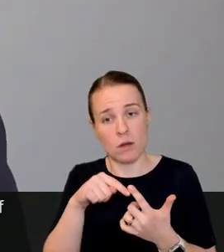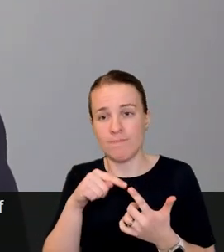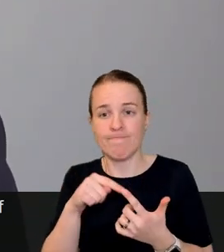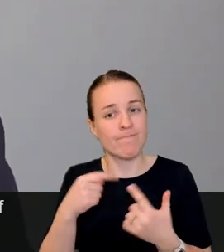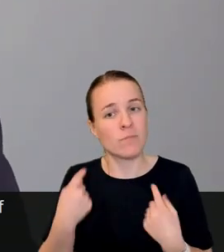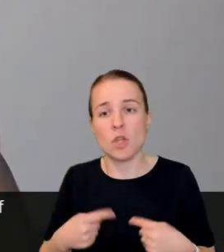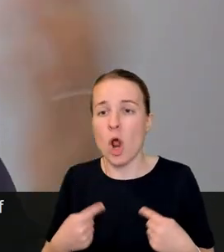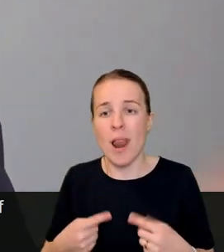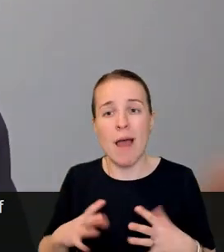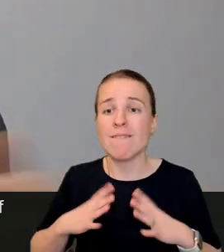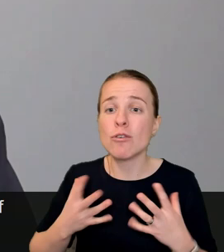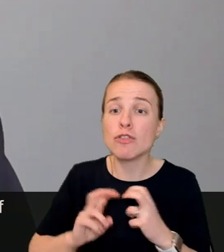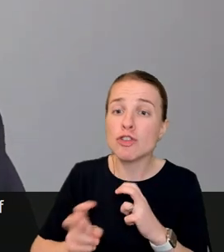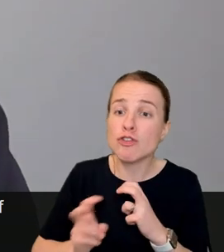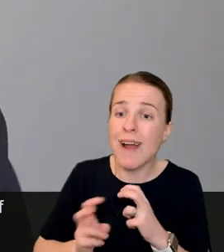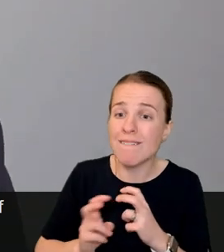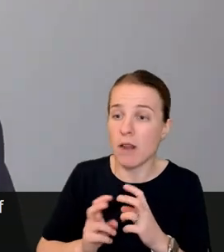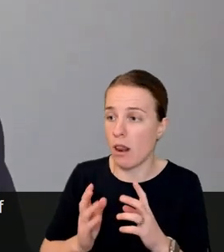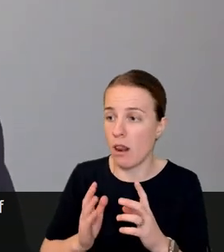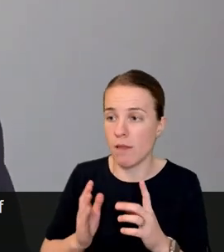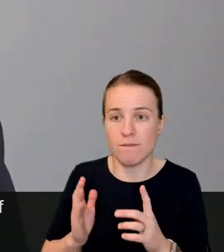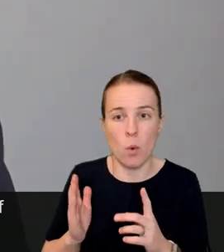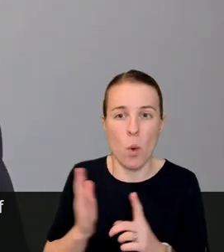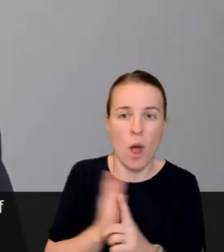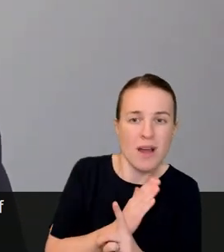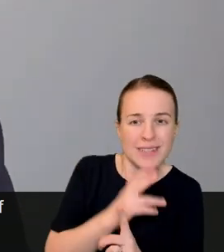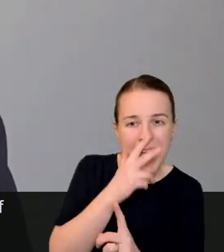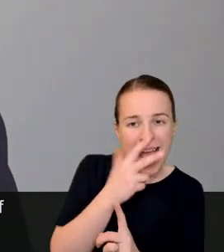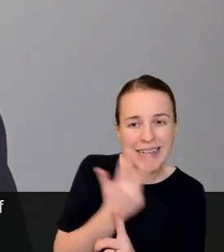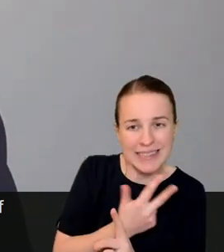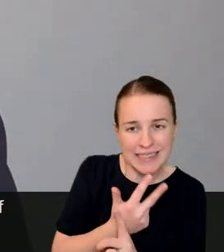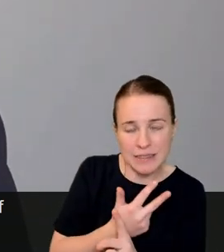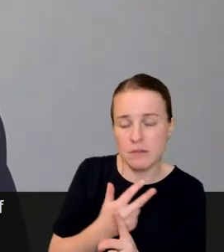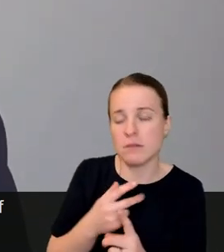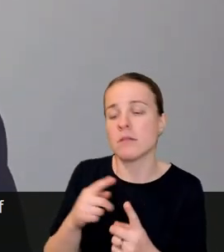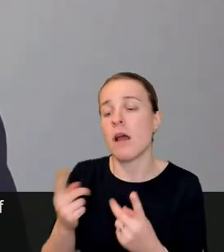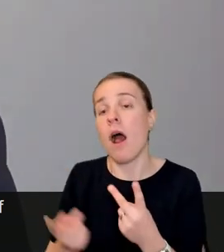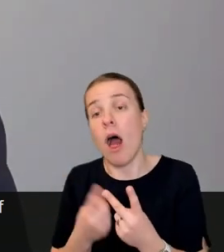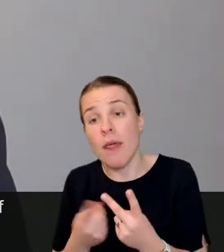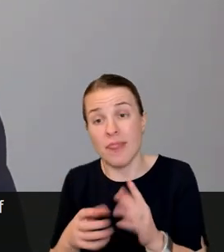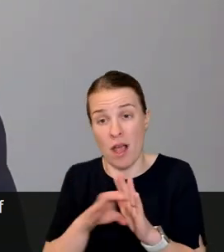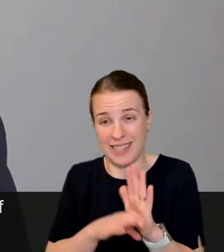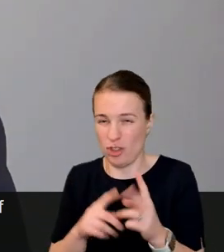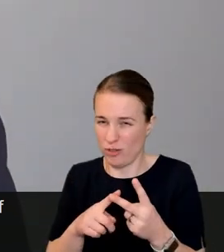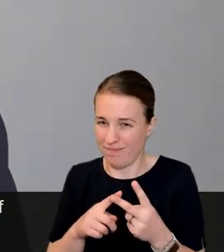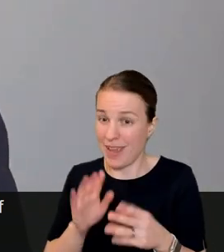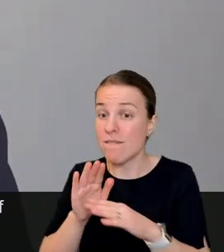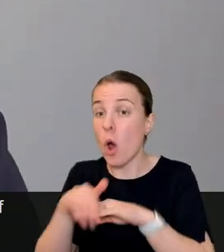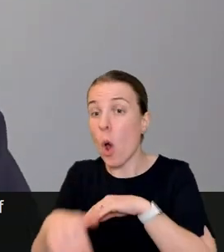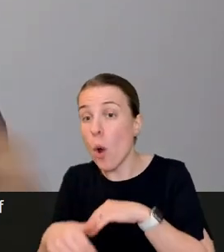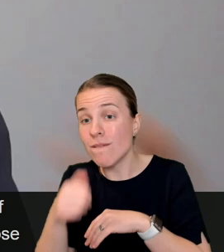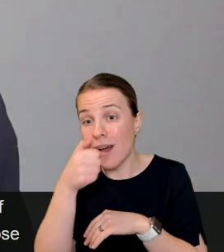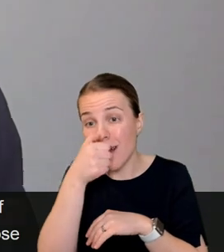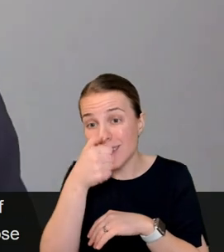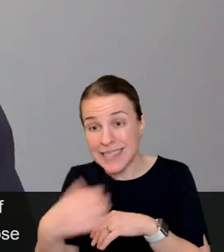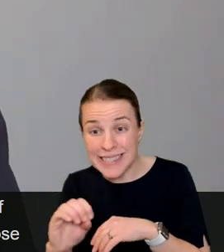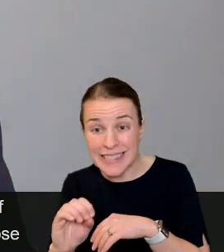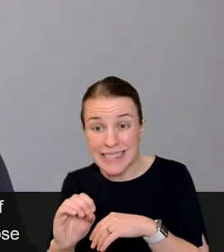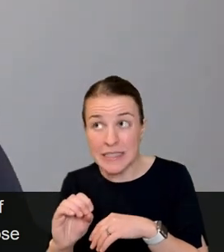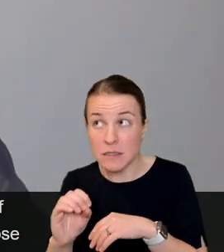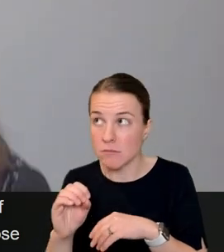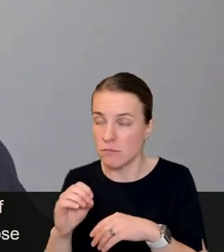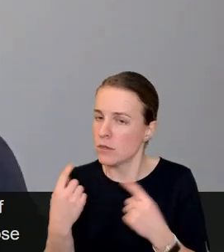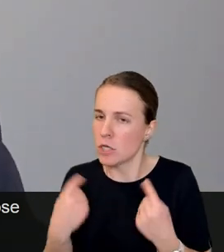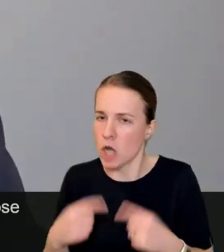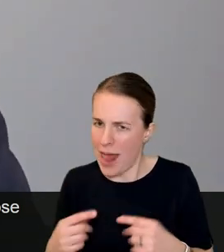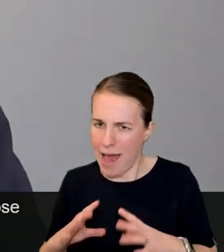of 18. Another one was to take away free travel for those above the age of 60. Another one was